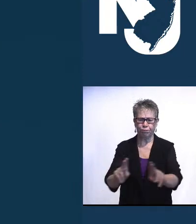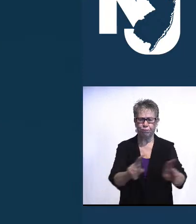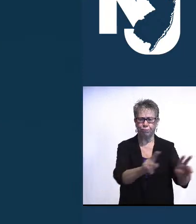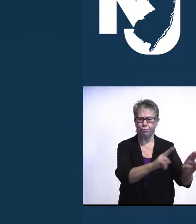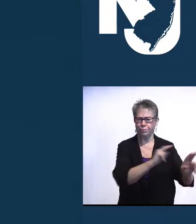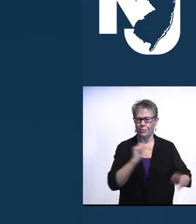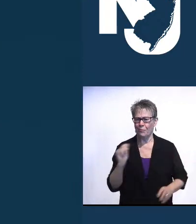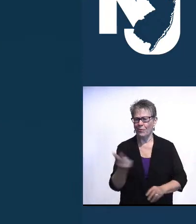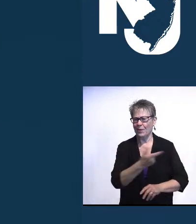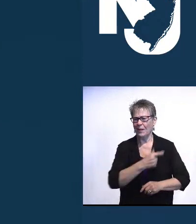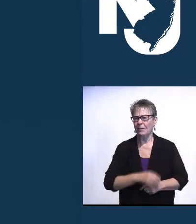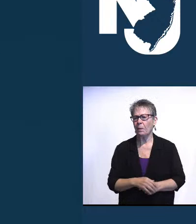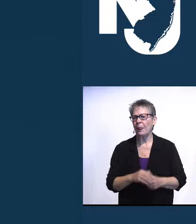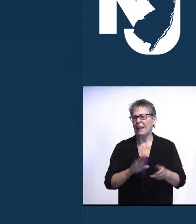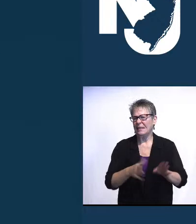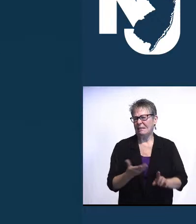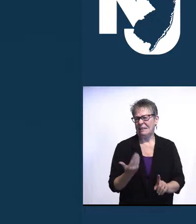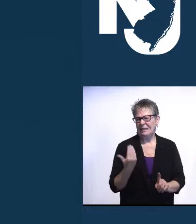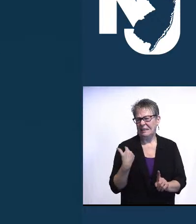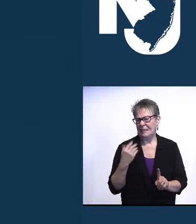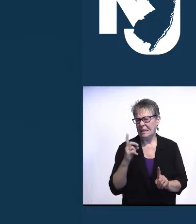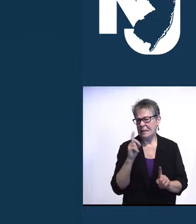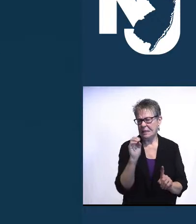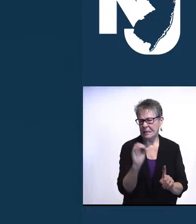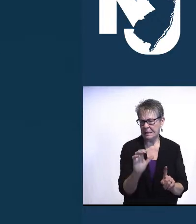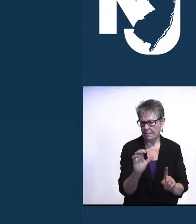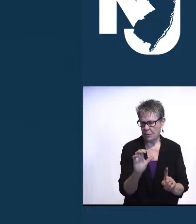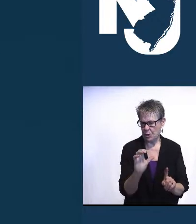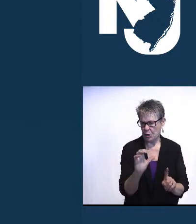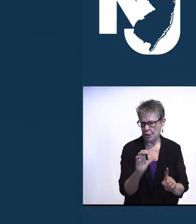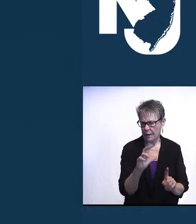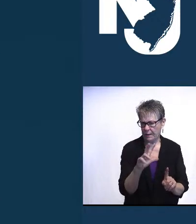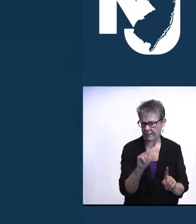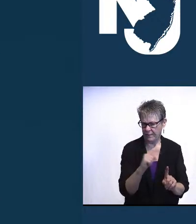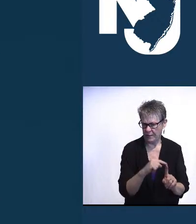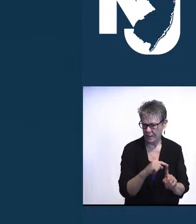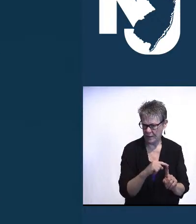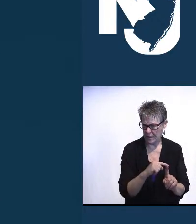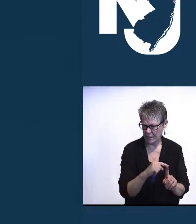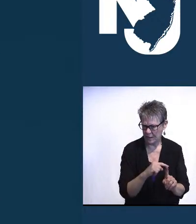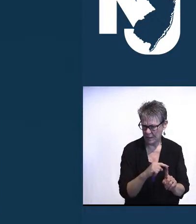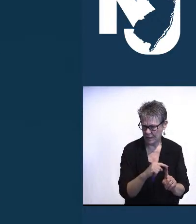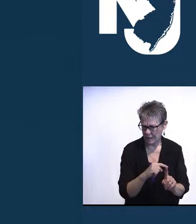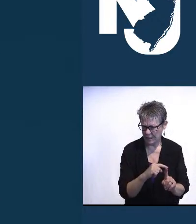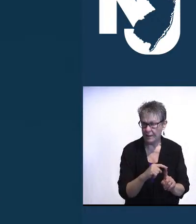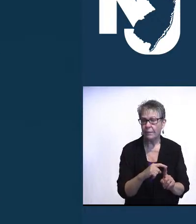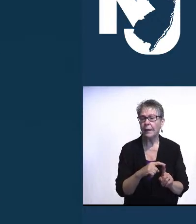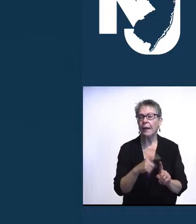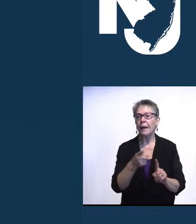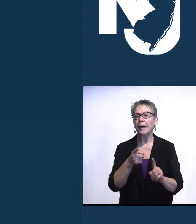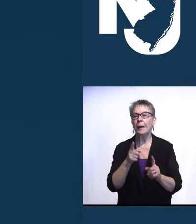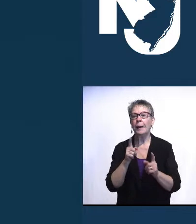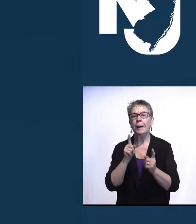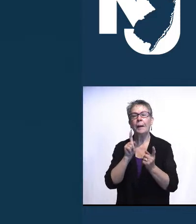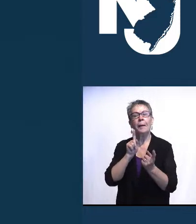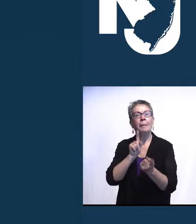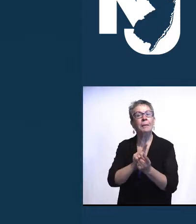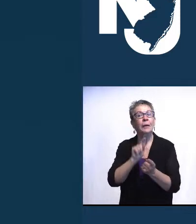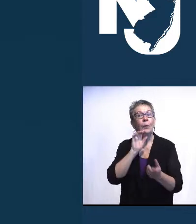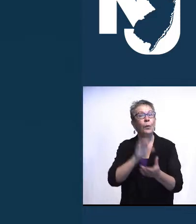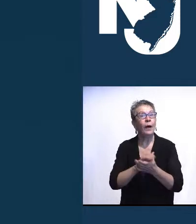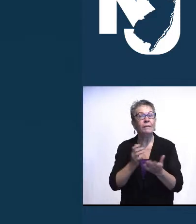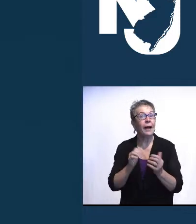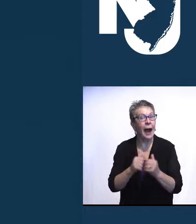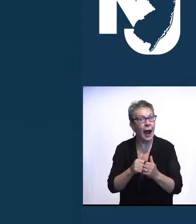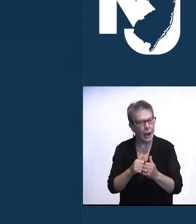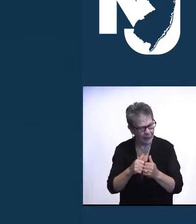Ellen. Where else? At the barbershop. Though she admitted she's probably the one person whose hair he never cut. They had 3